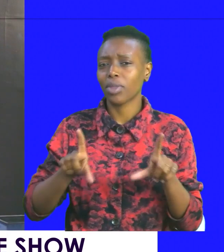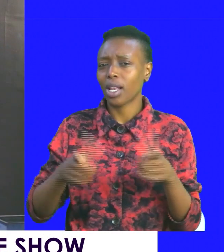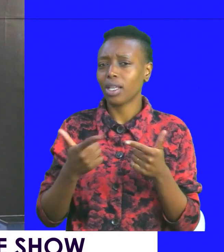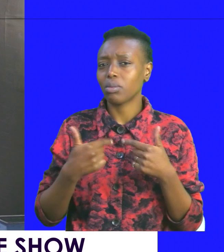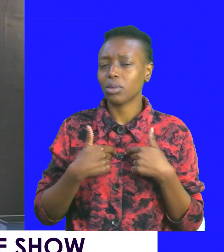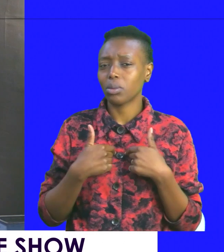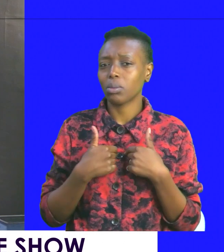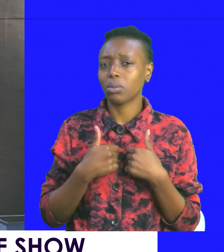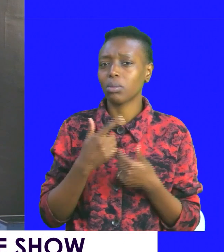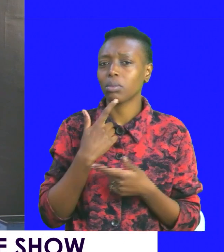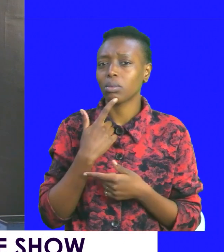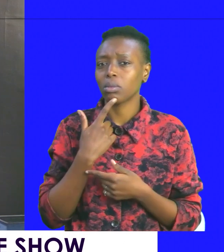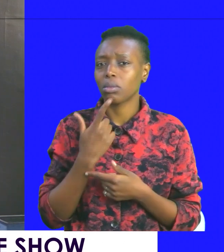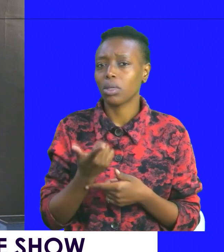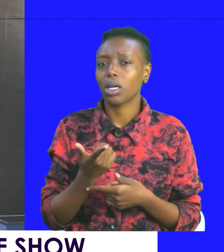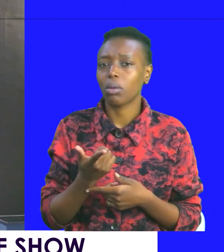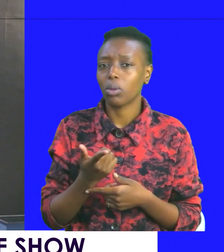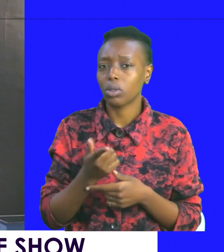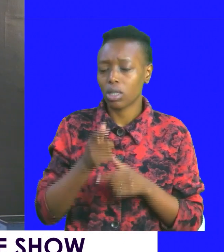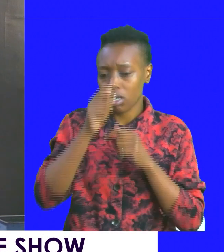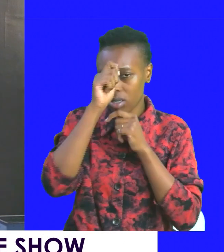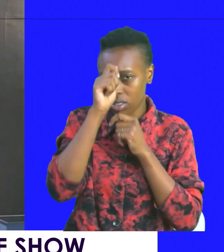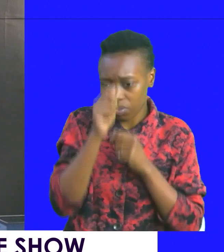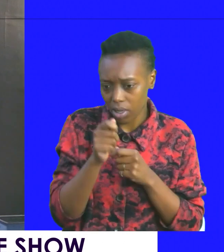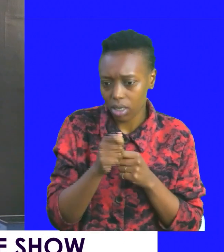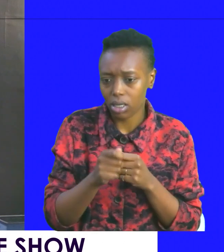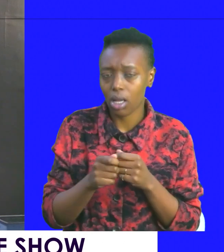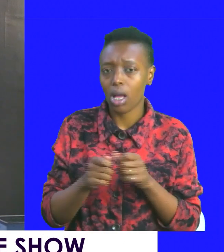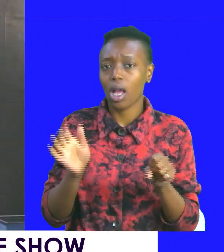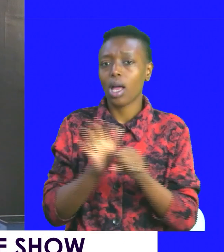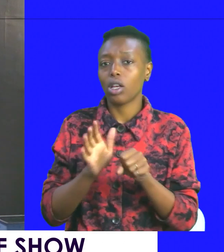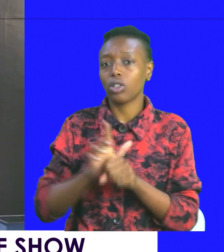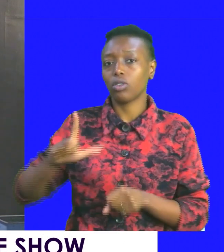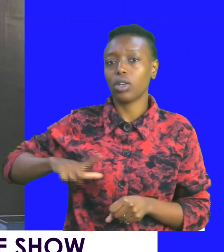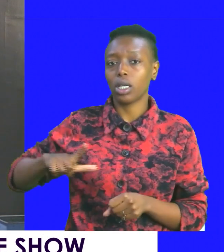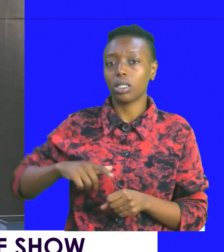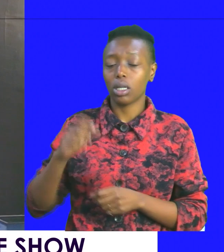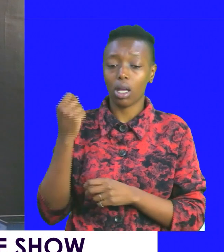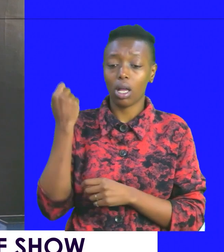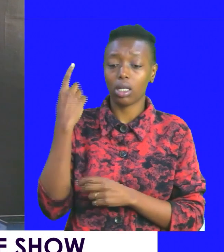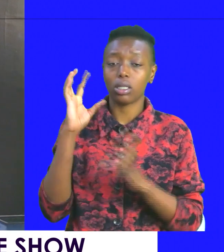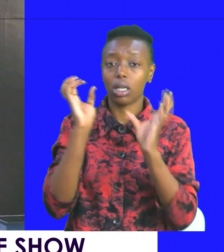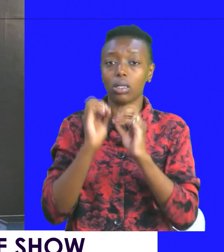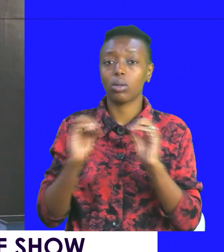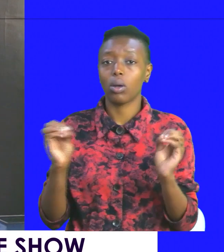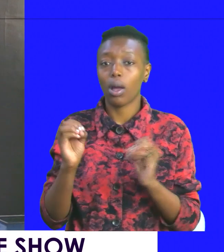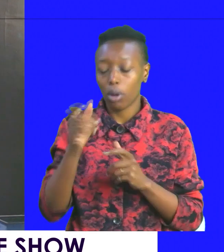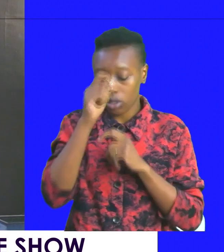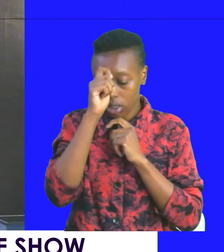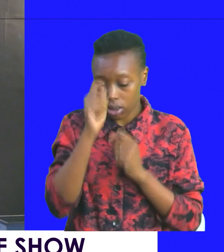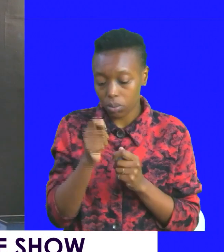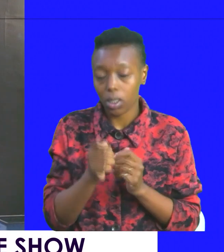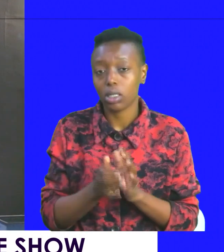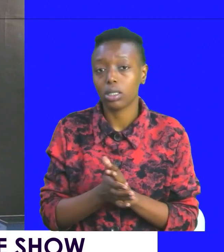respect, because many ladies do not understand when I say that men do not understand the language of